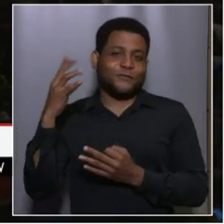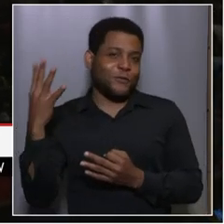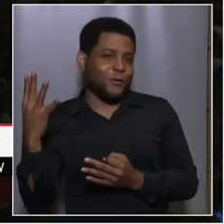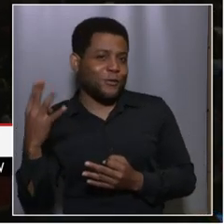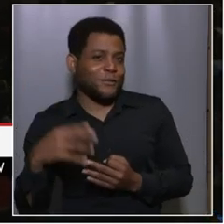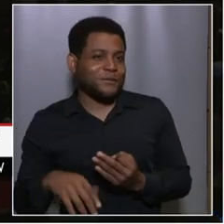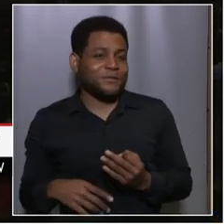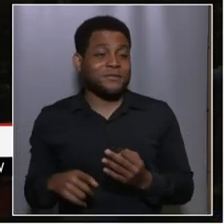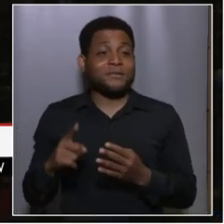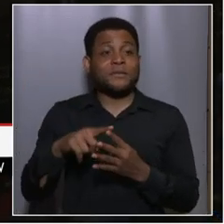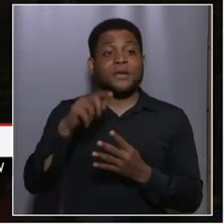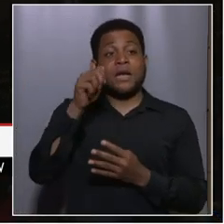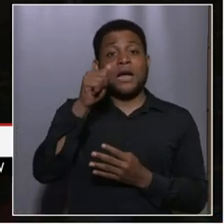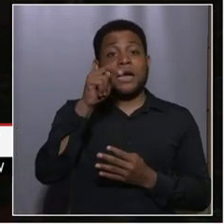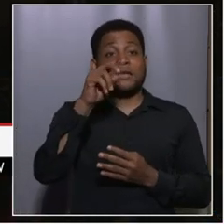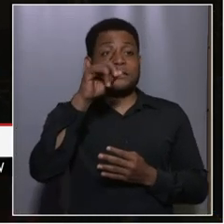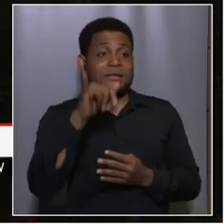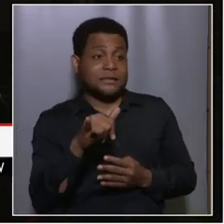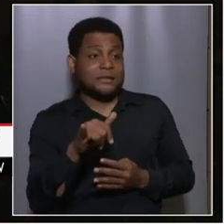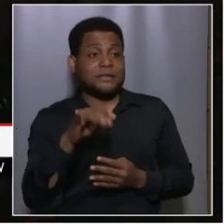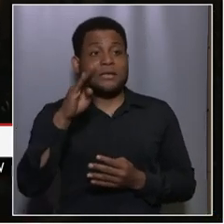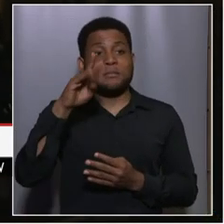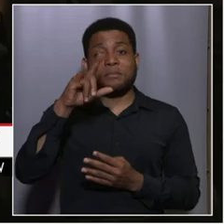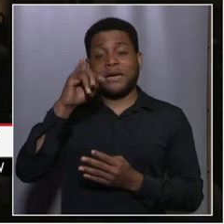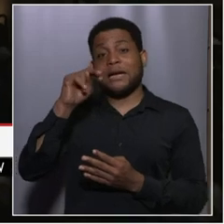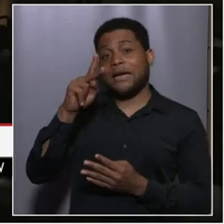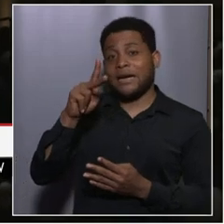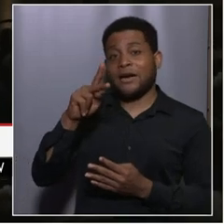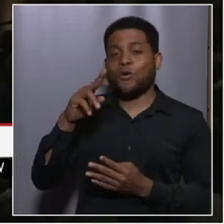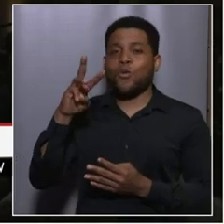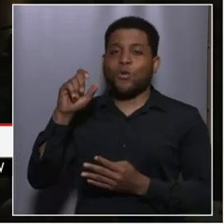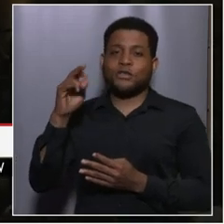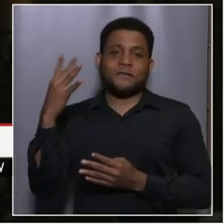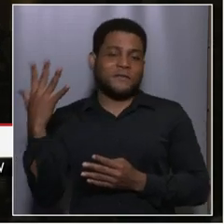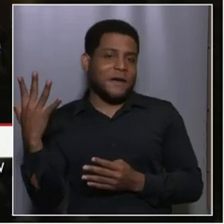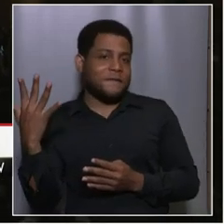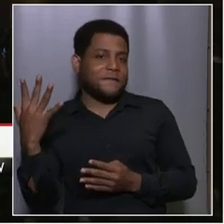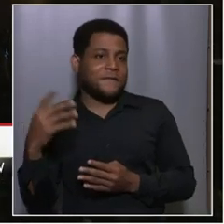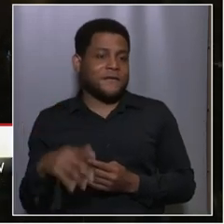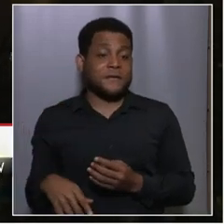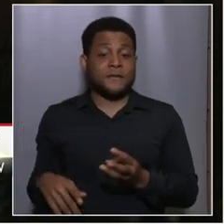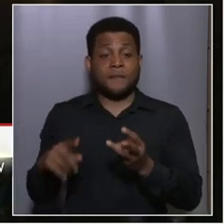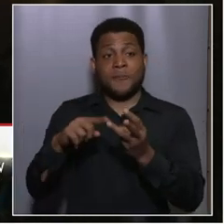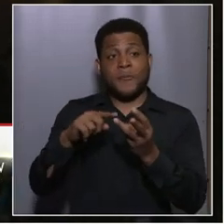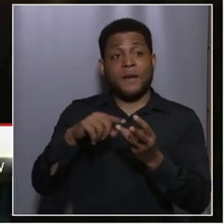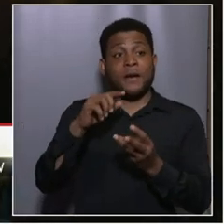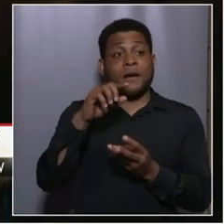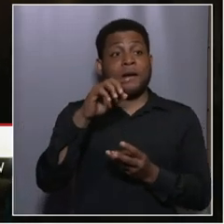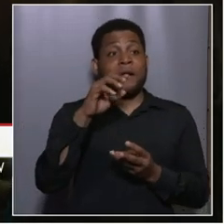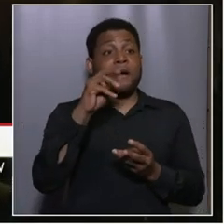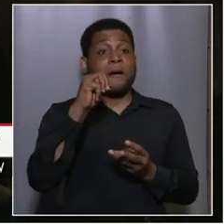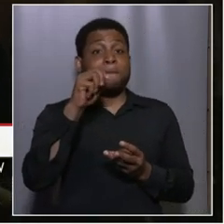Ward 5 is the Moker's manager. Marcus Manning from Ward 6.